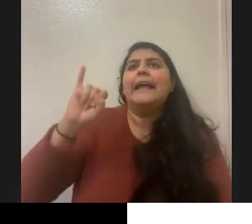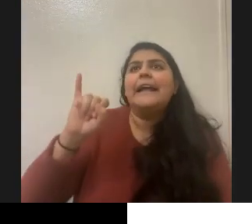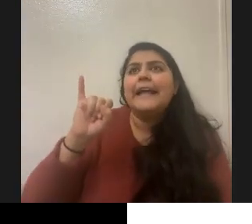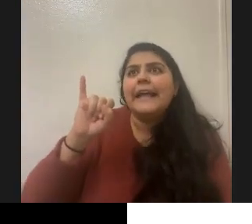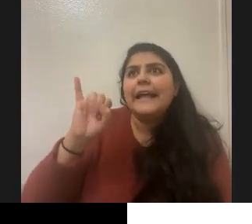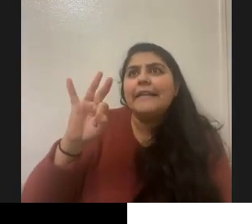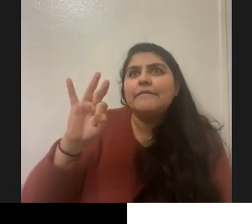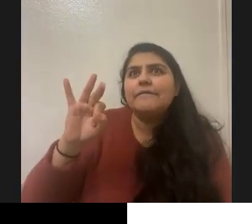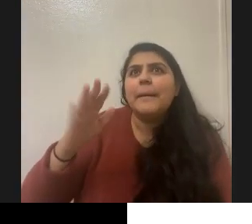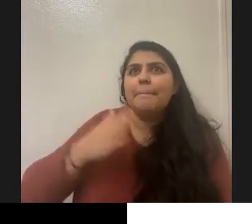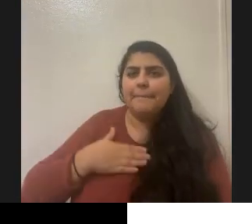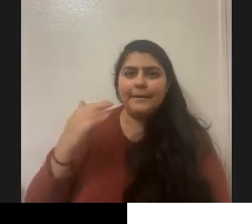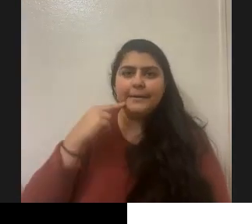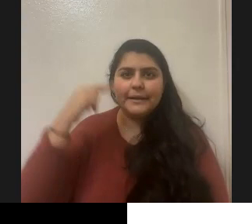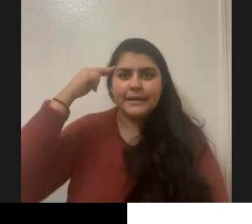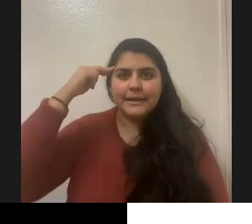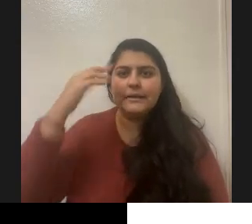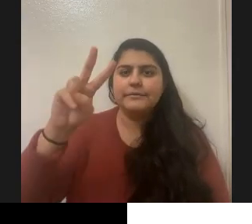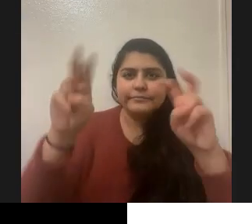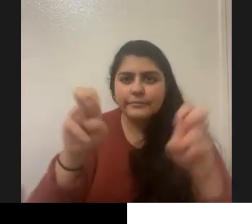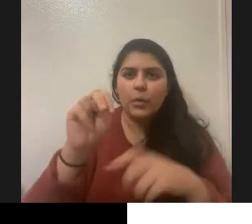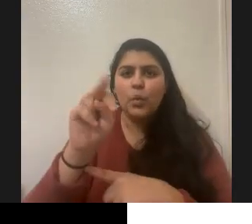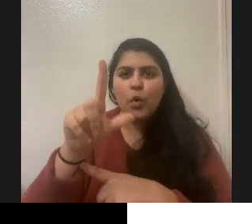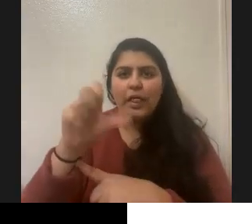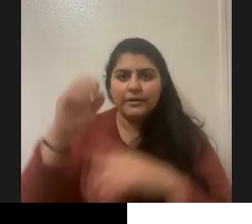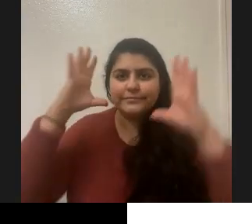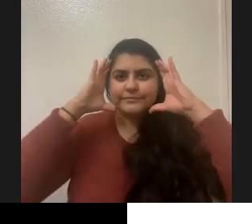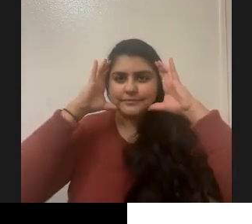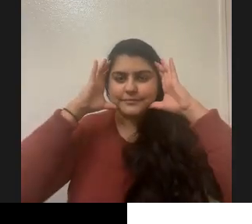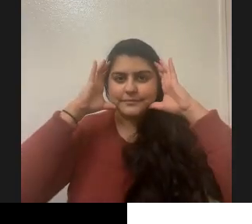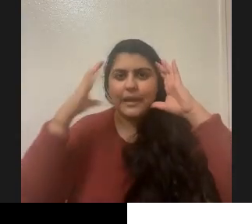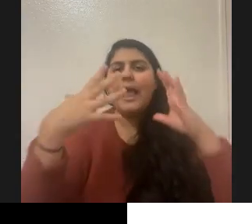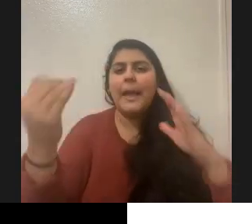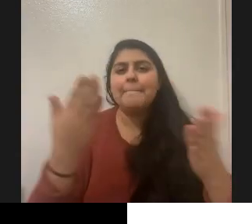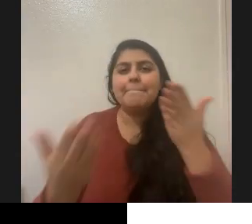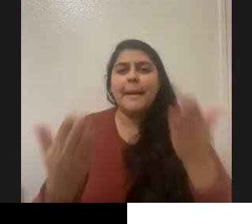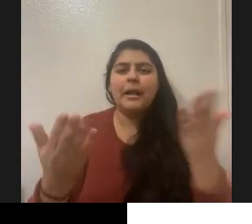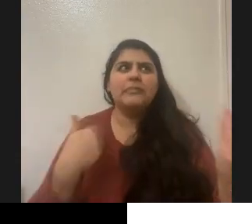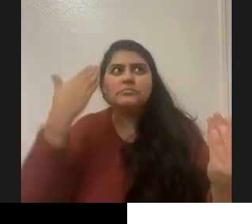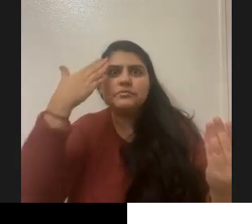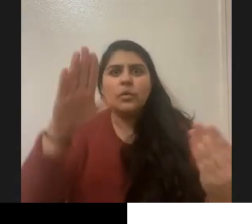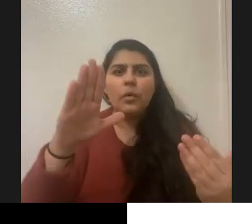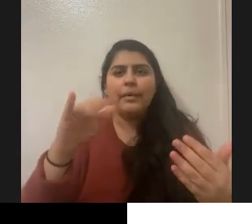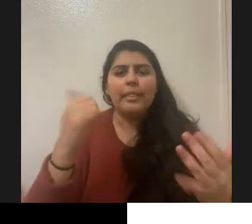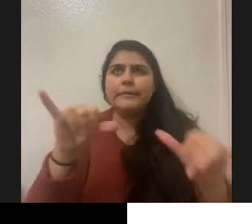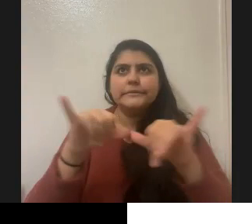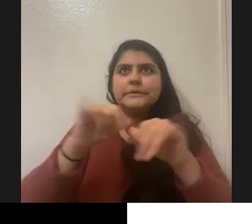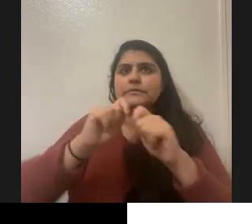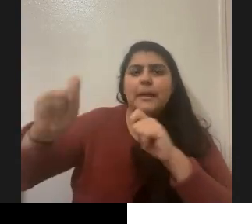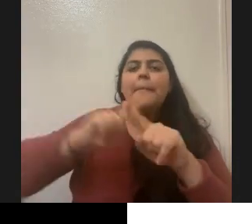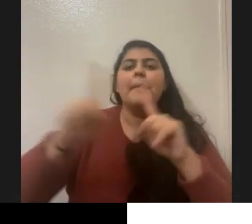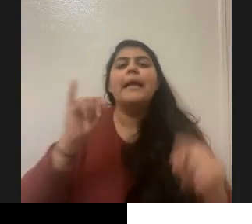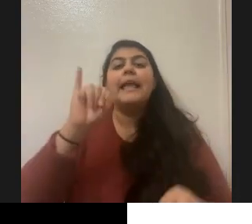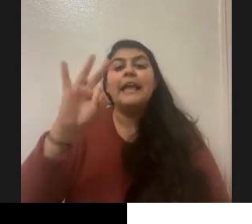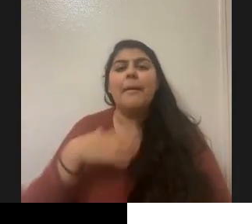head was the nucleus of an atom, and typically maybe, I don't actually know the scale of these things. If my electrons are normally like